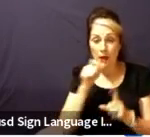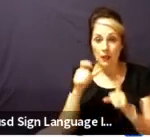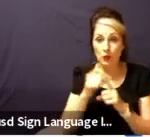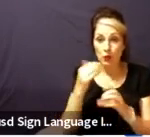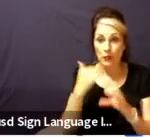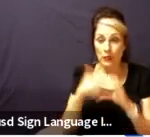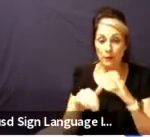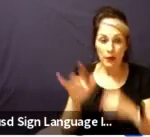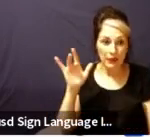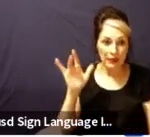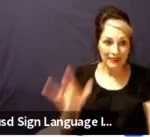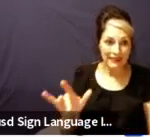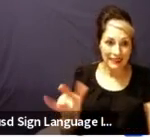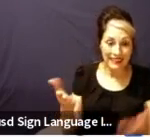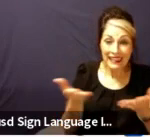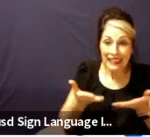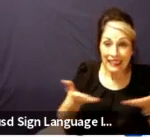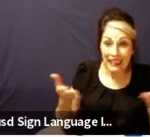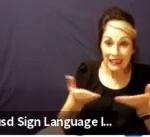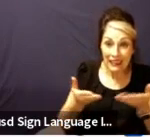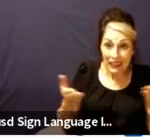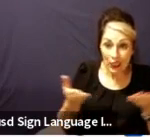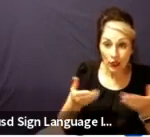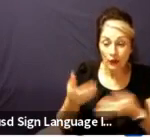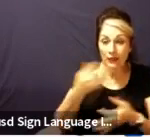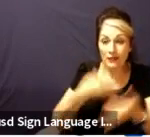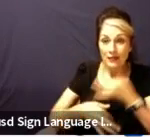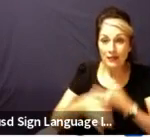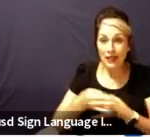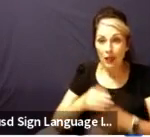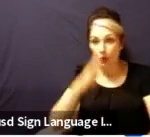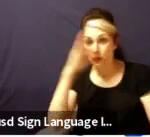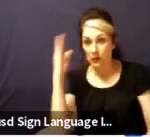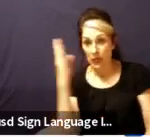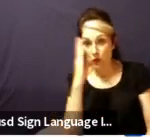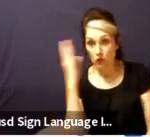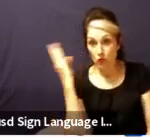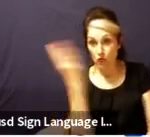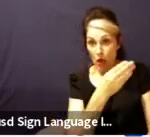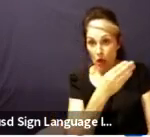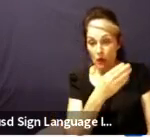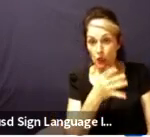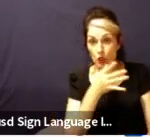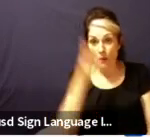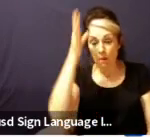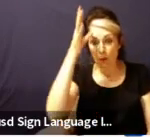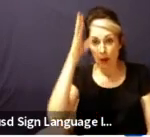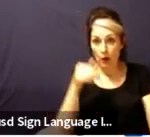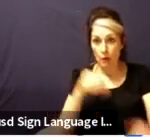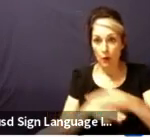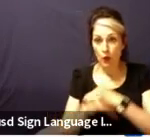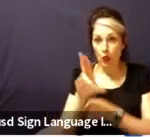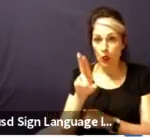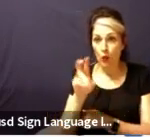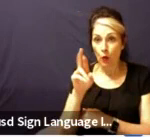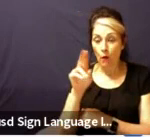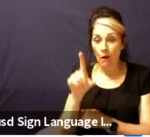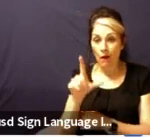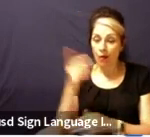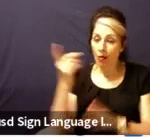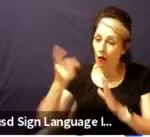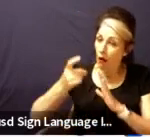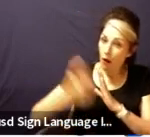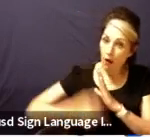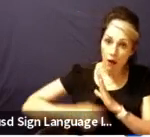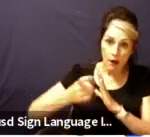on the click here button. And what it does is it takes you directly to the parent portal URL, and it automatically